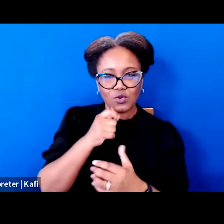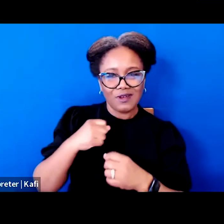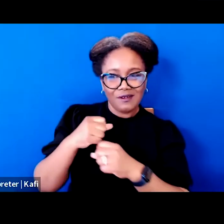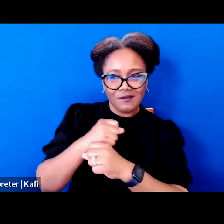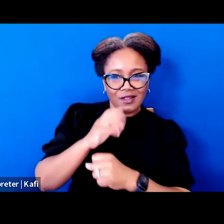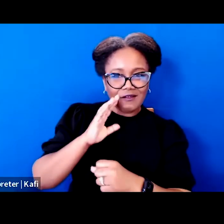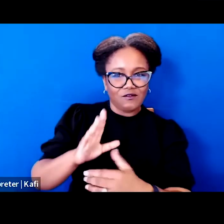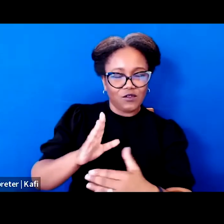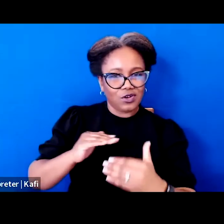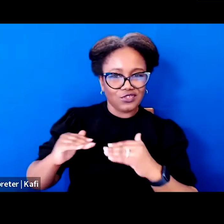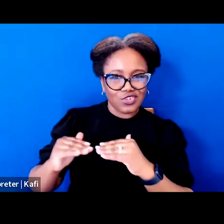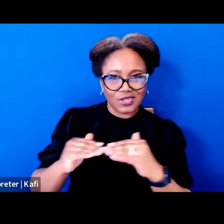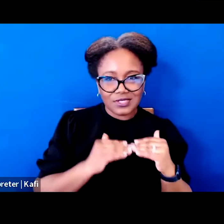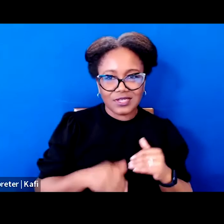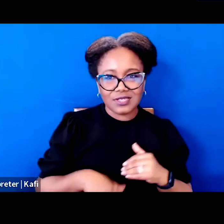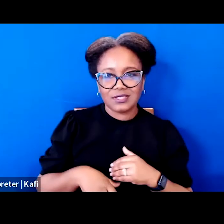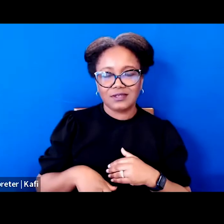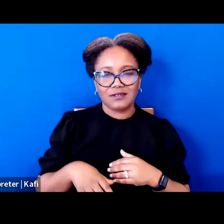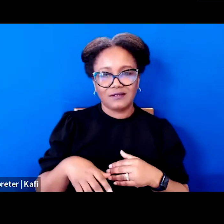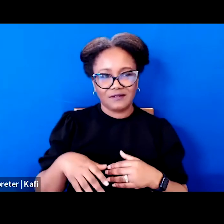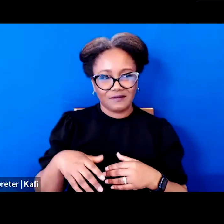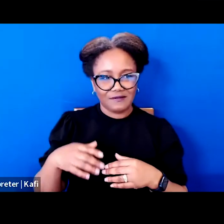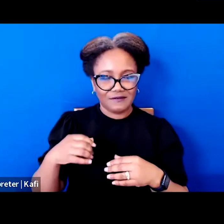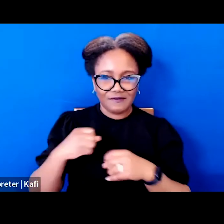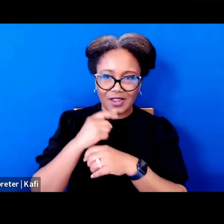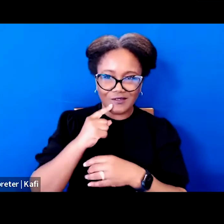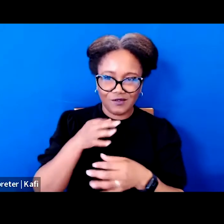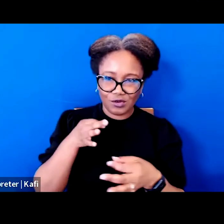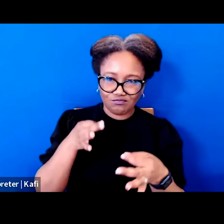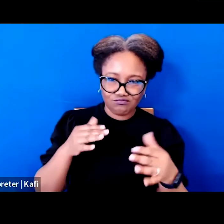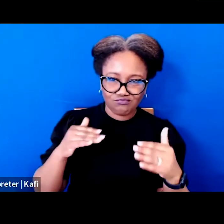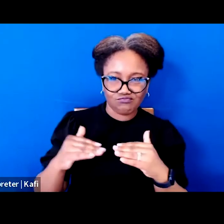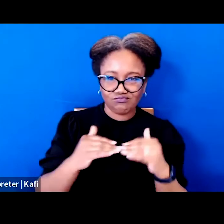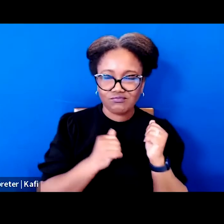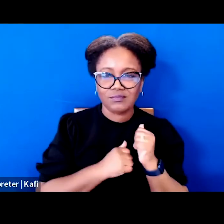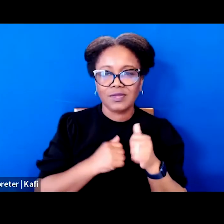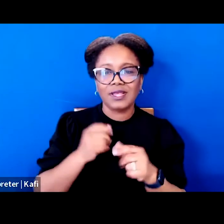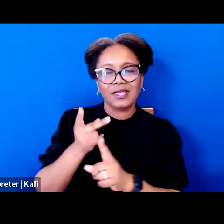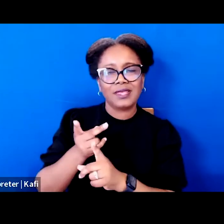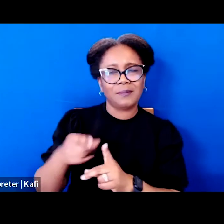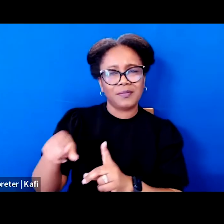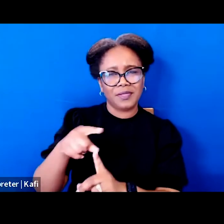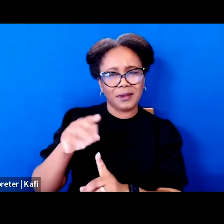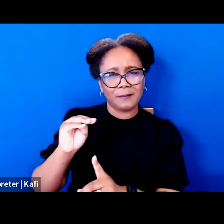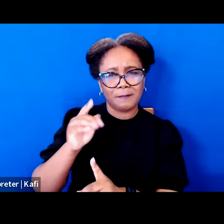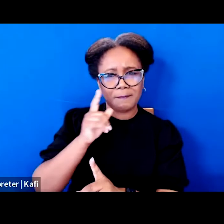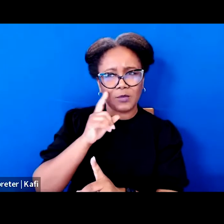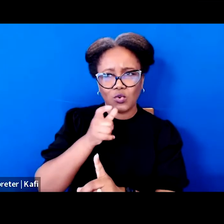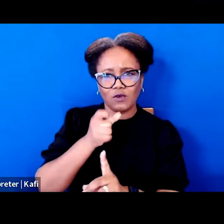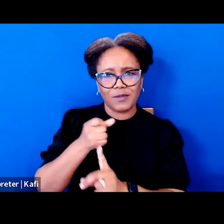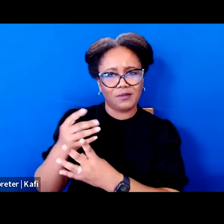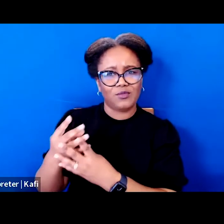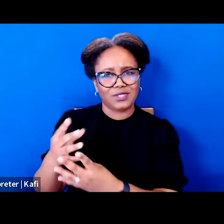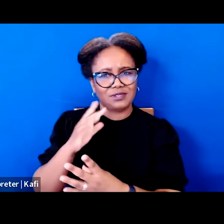hearts. I would really appreciate for folks to continue to uplift water protectors as they face